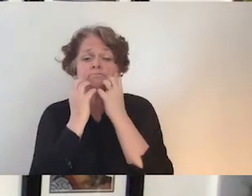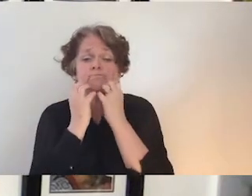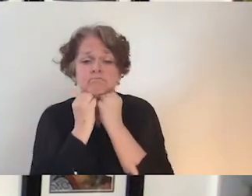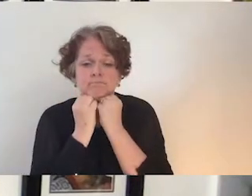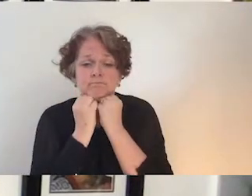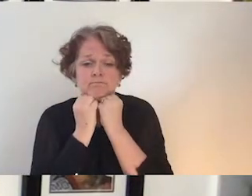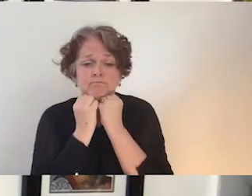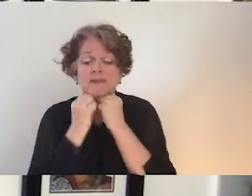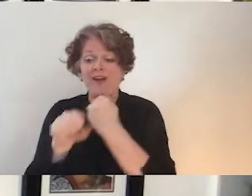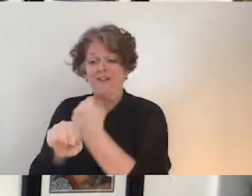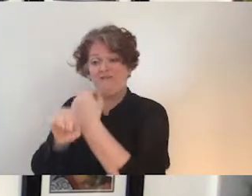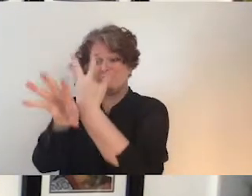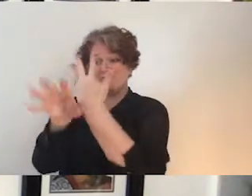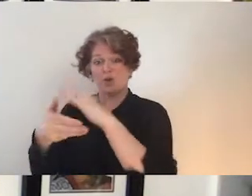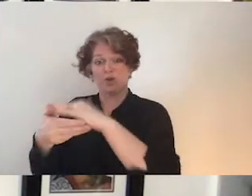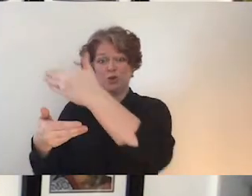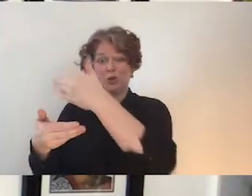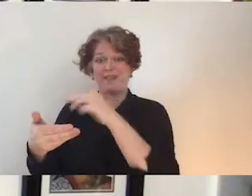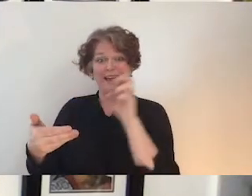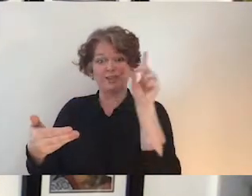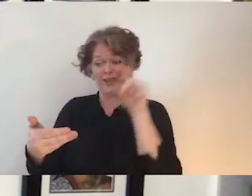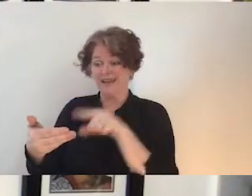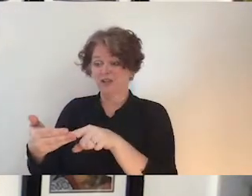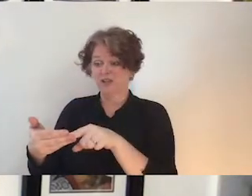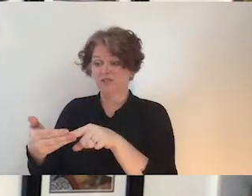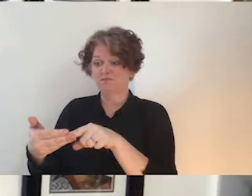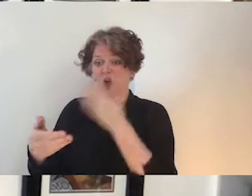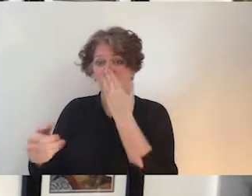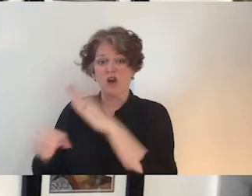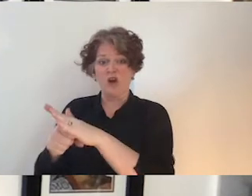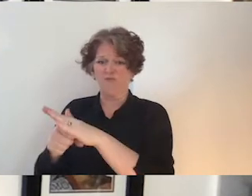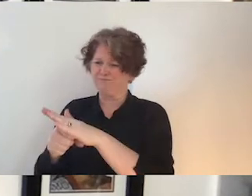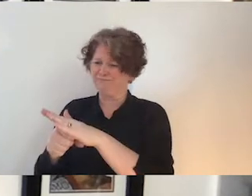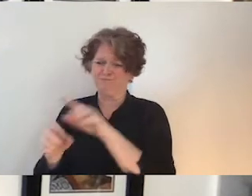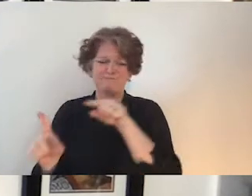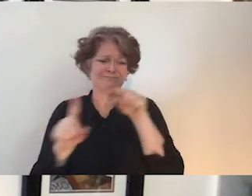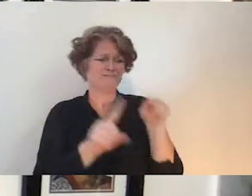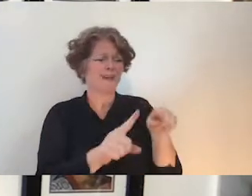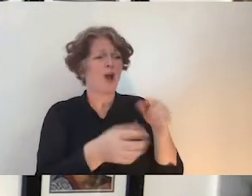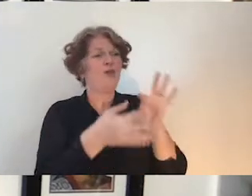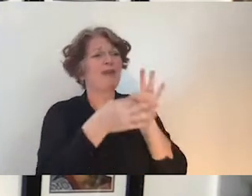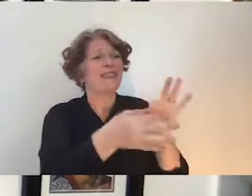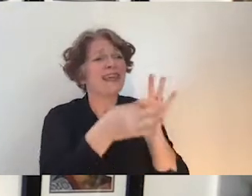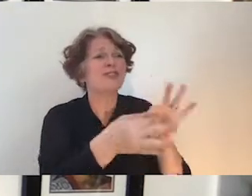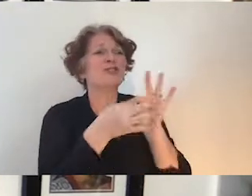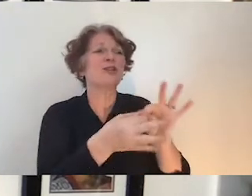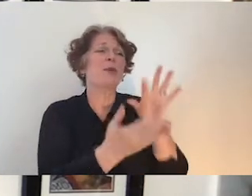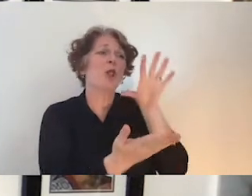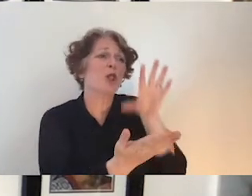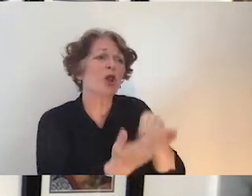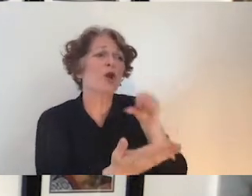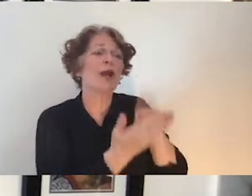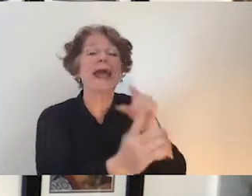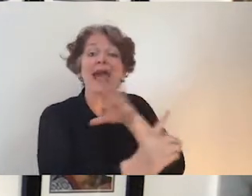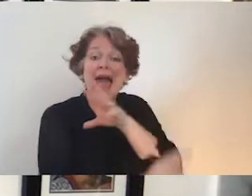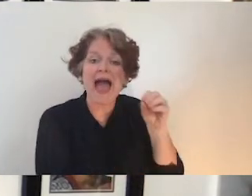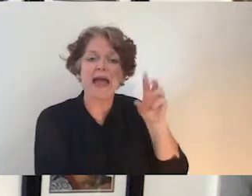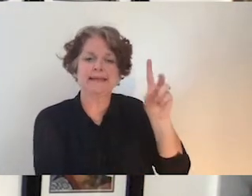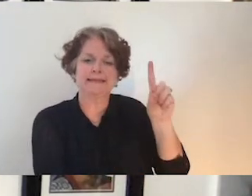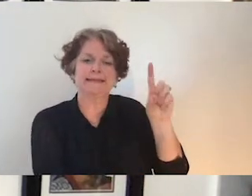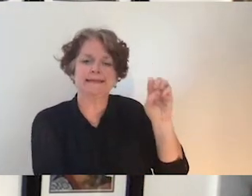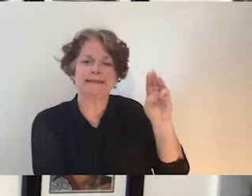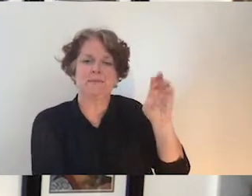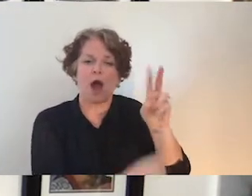teachers. And we have also learned that virtual education can never replace the engagement and learning and relationship building